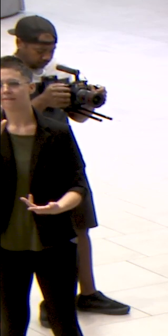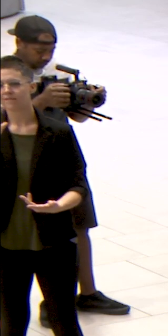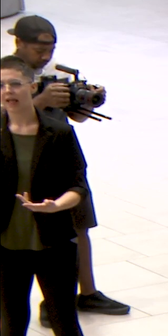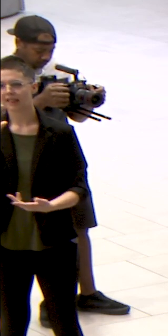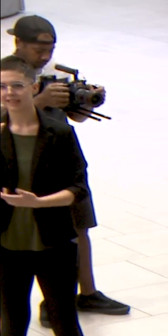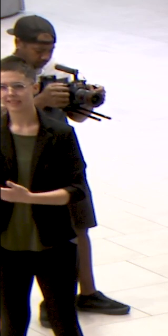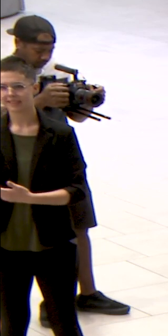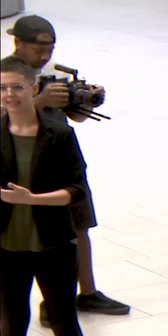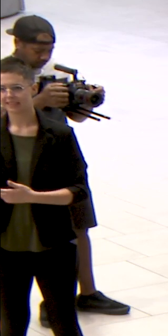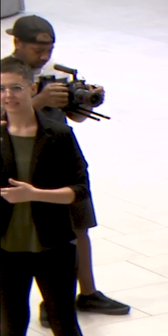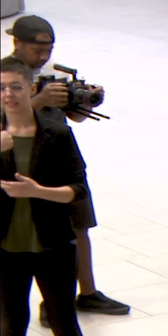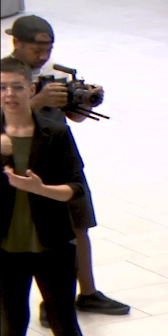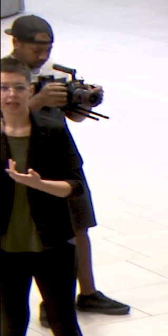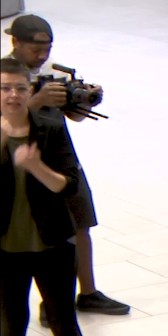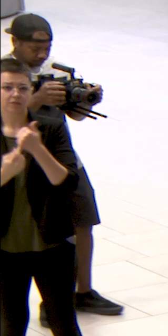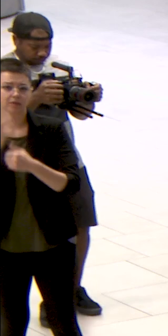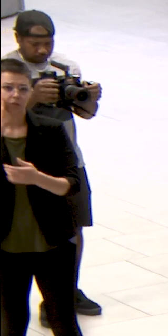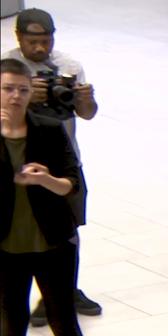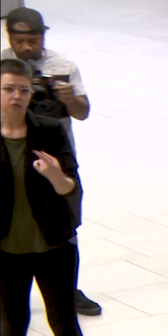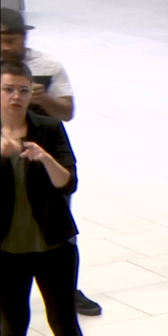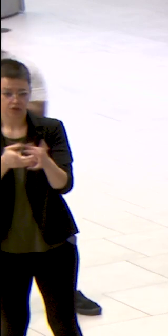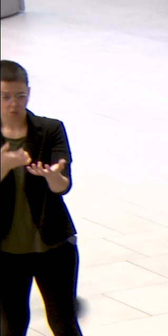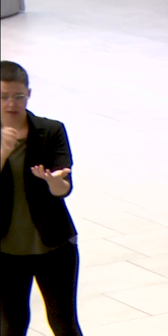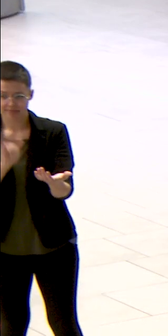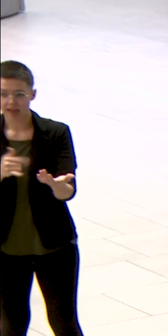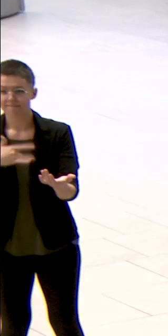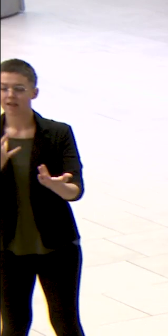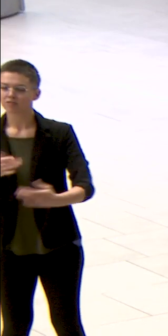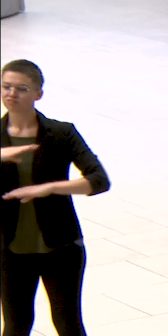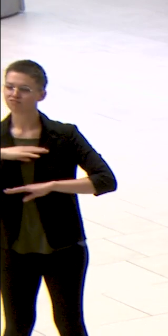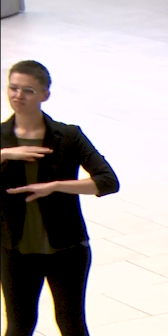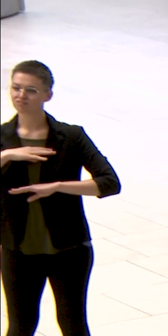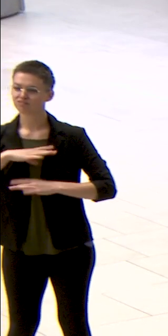think anyone would agree that they want that and there's a satisfaction in that. So